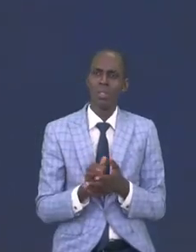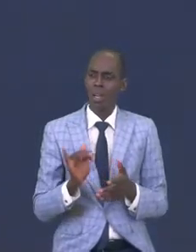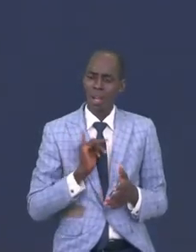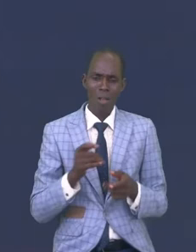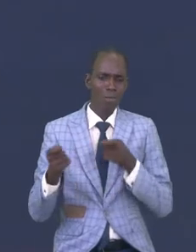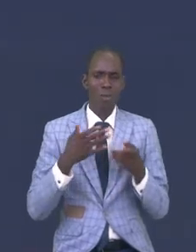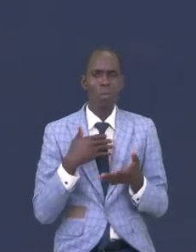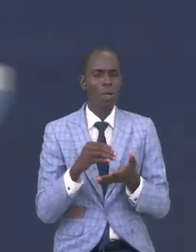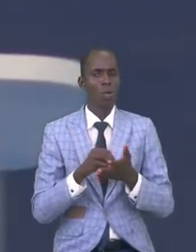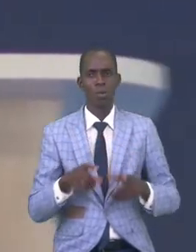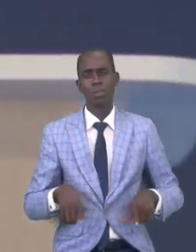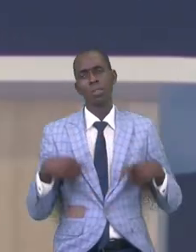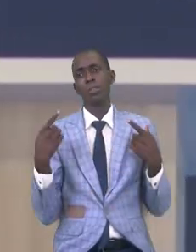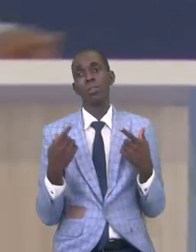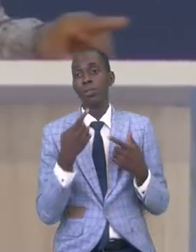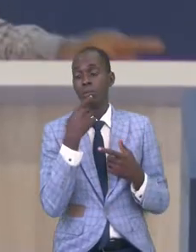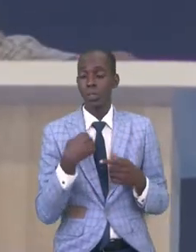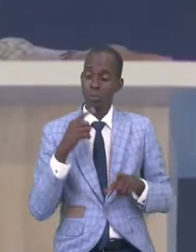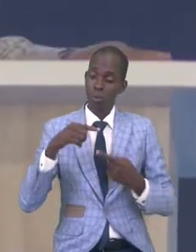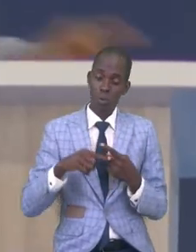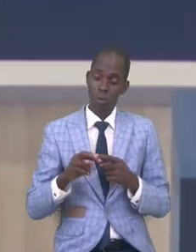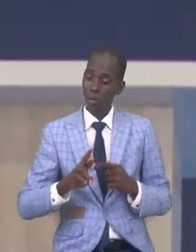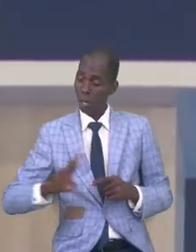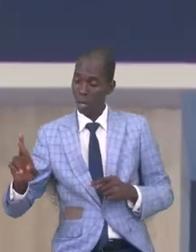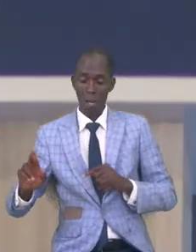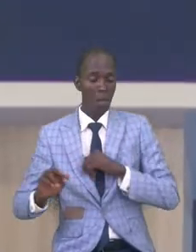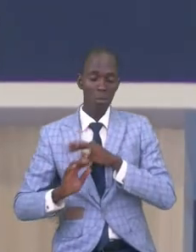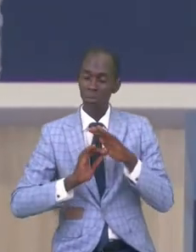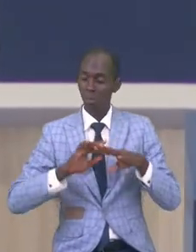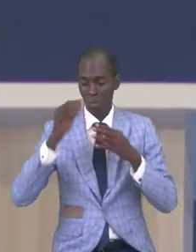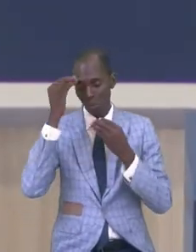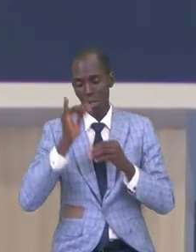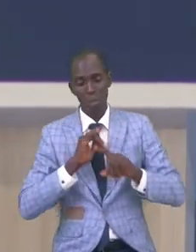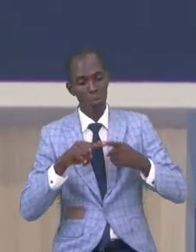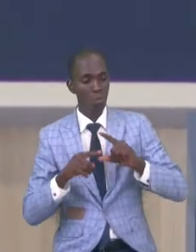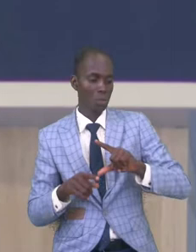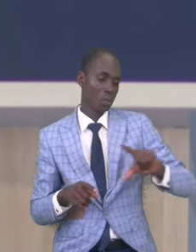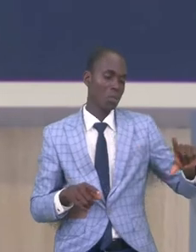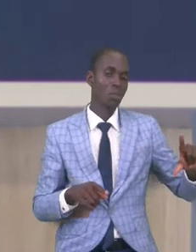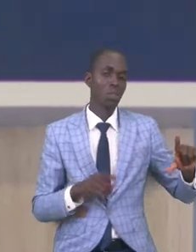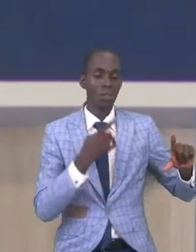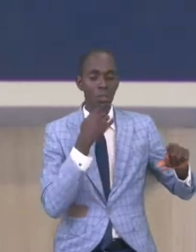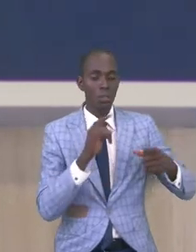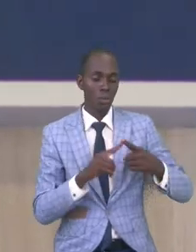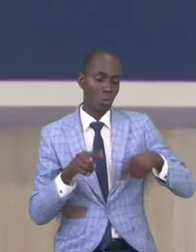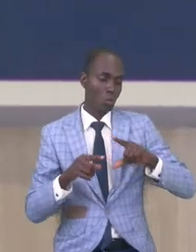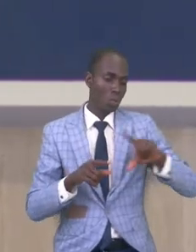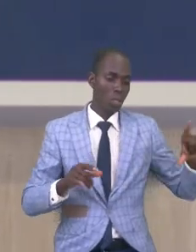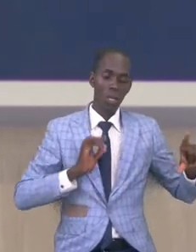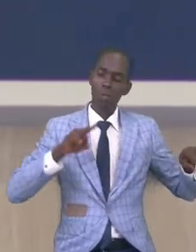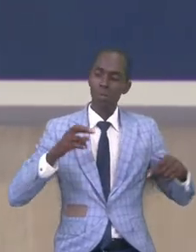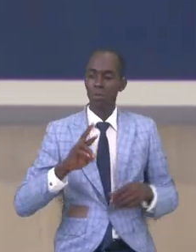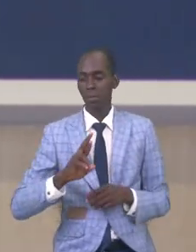they say go right, I go left. If they say go up, I go down. Just for